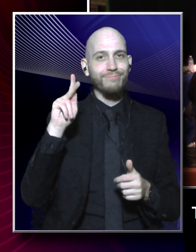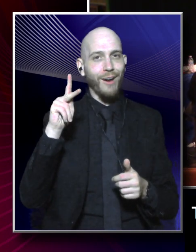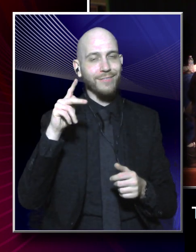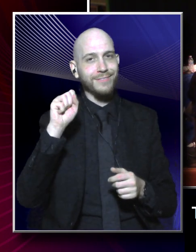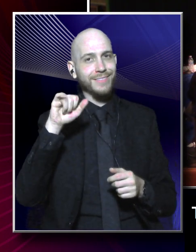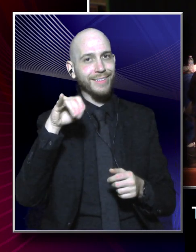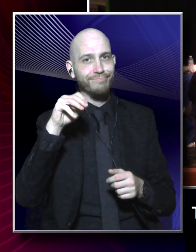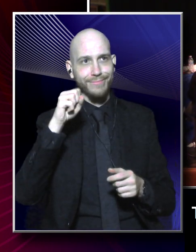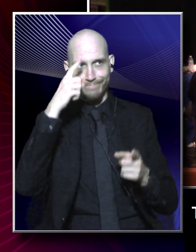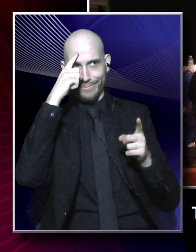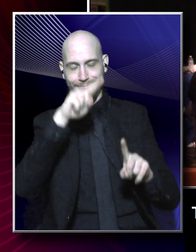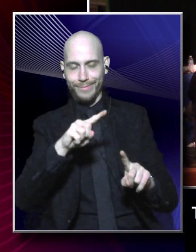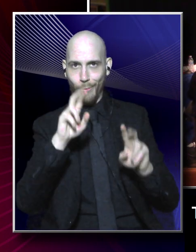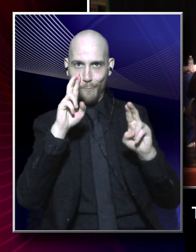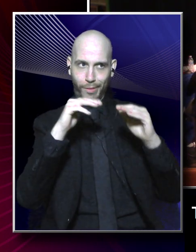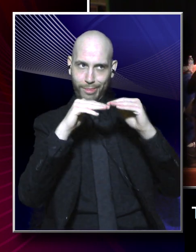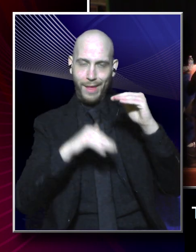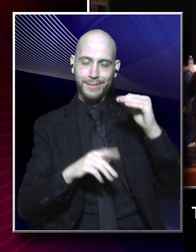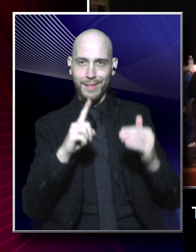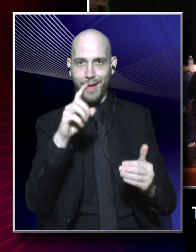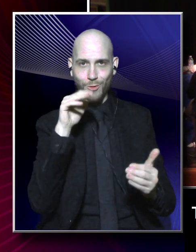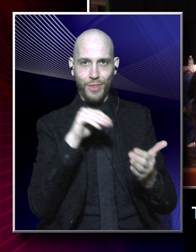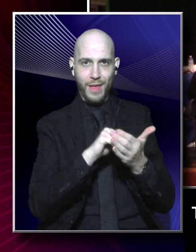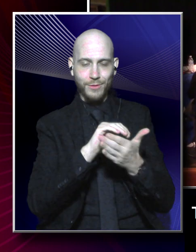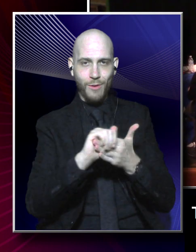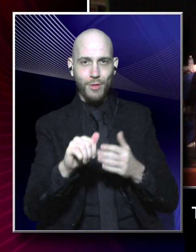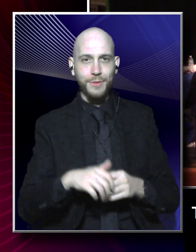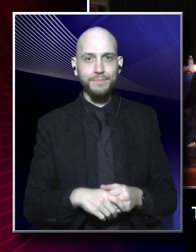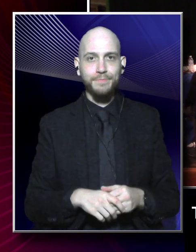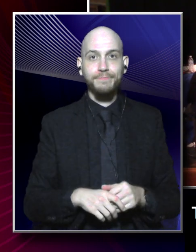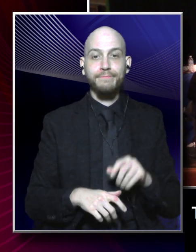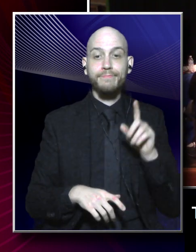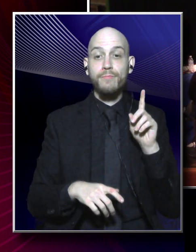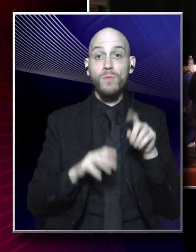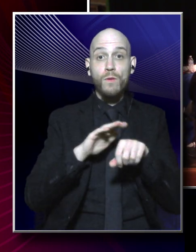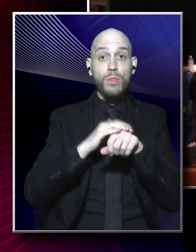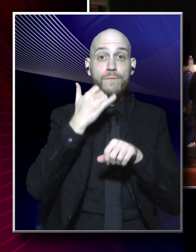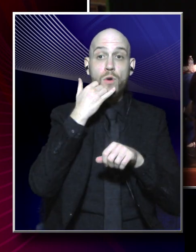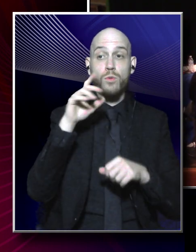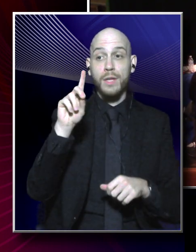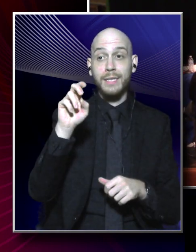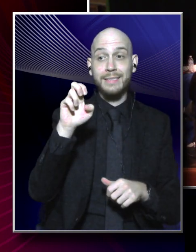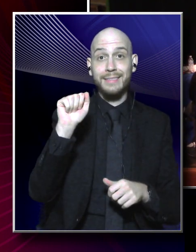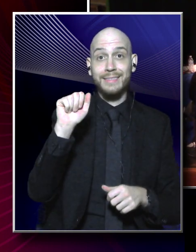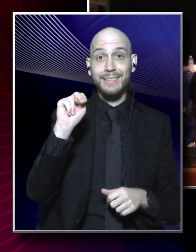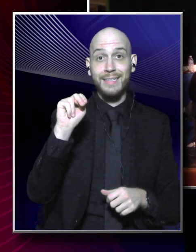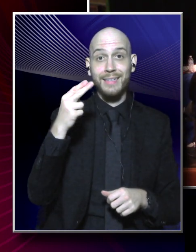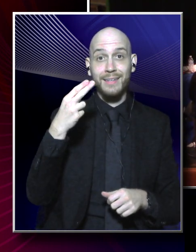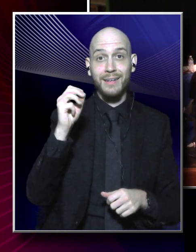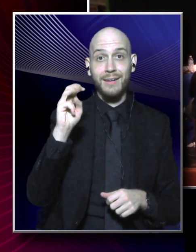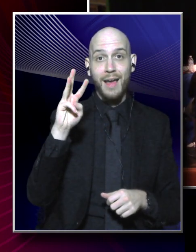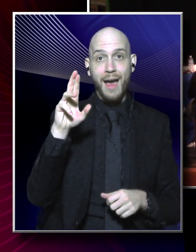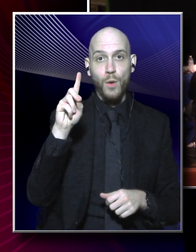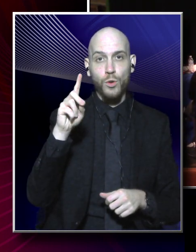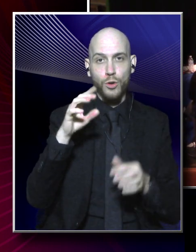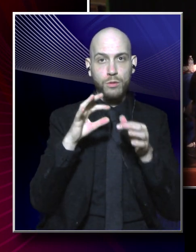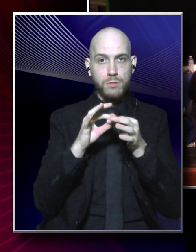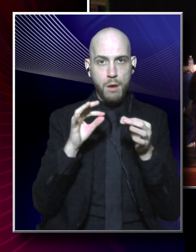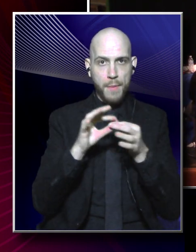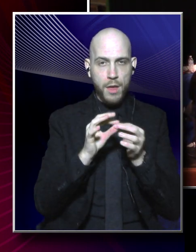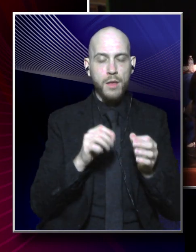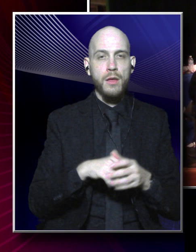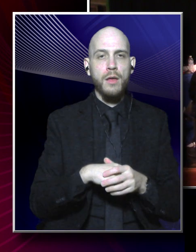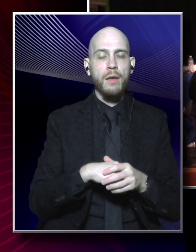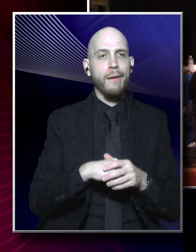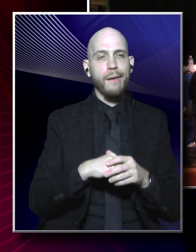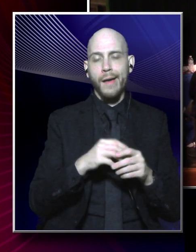Any other questions? Yeah, Just- Dr. Sims, yeah. this is Dean Howard. Go ahead, Dean. No, I totally agree with what you were saying, what Linda